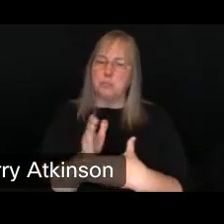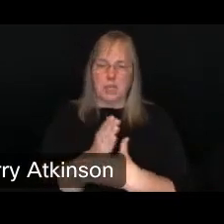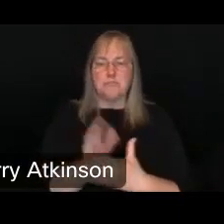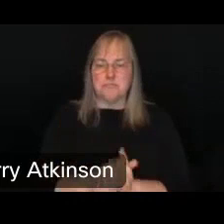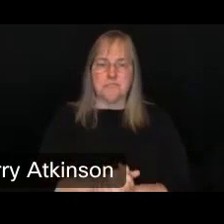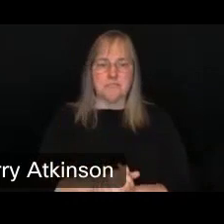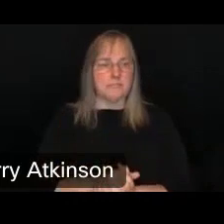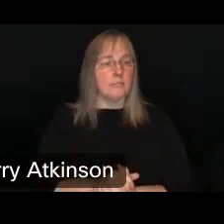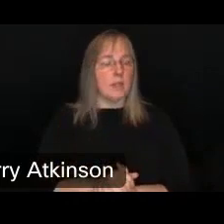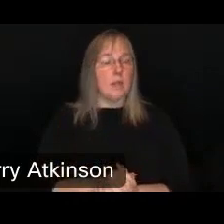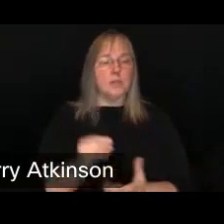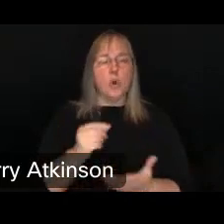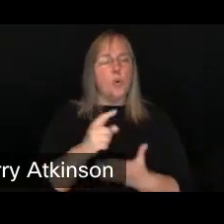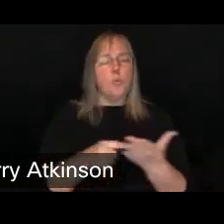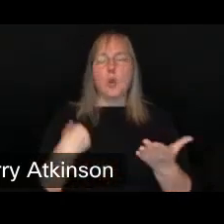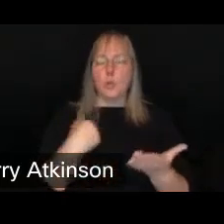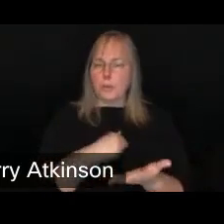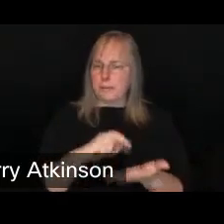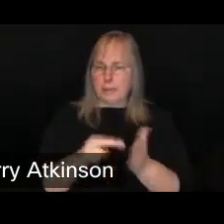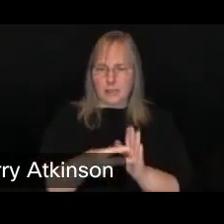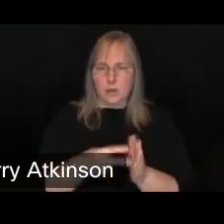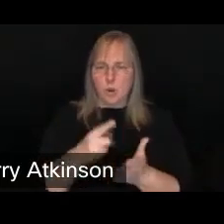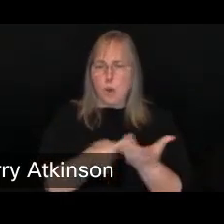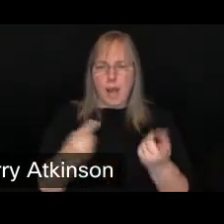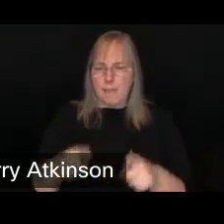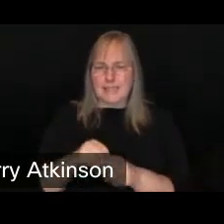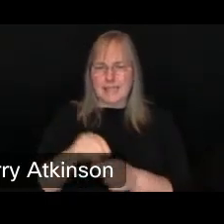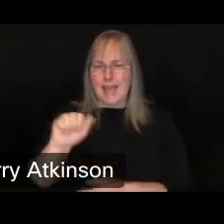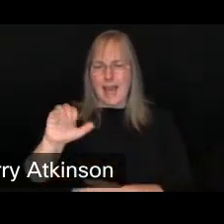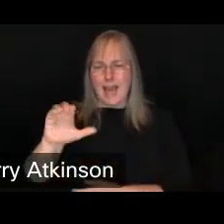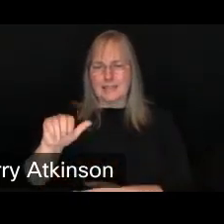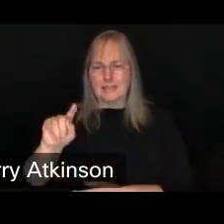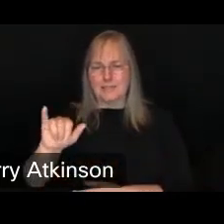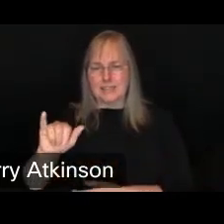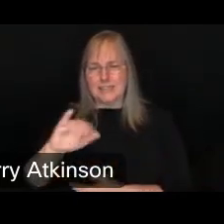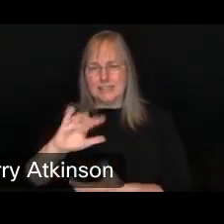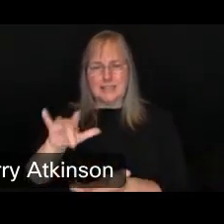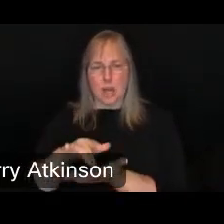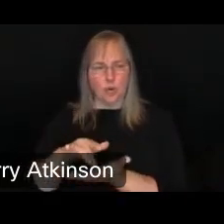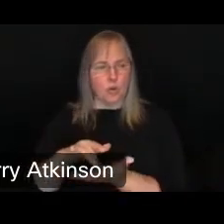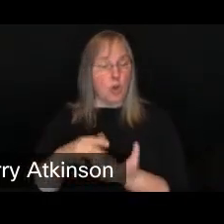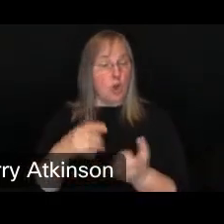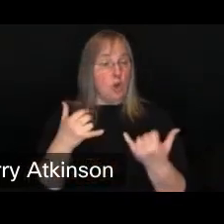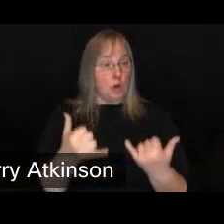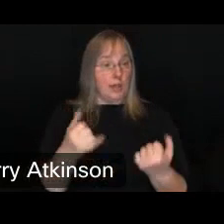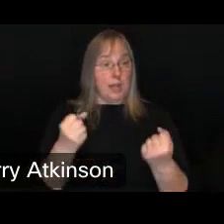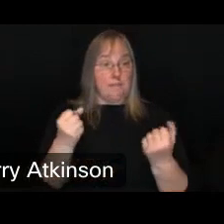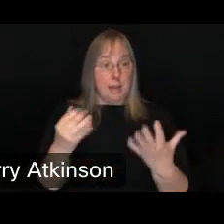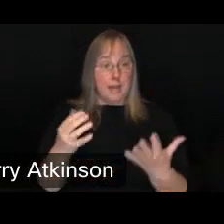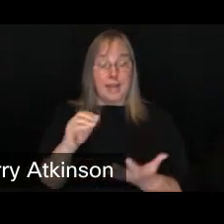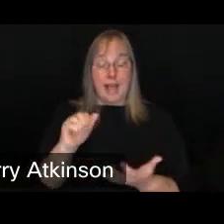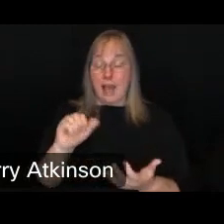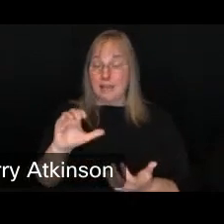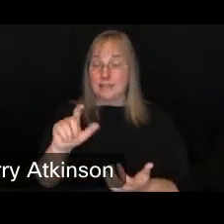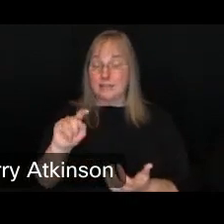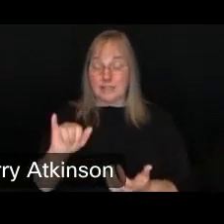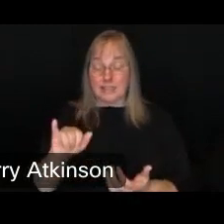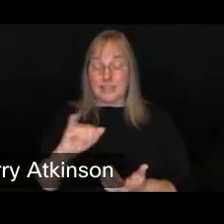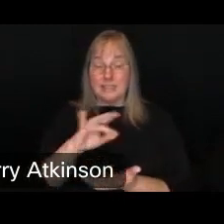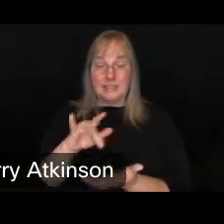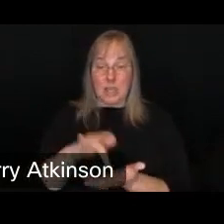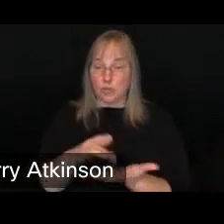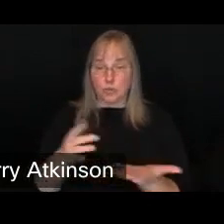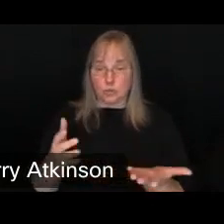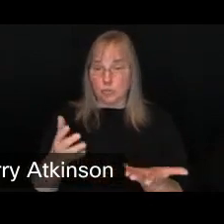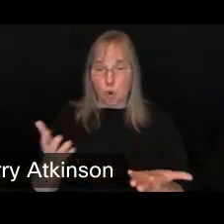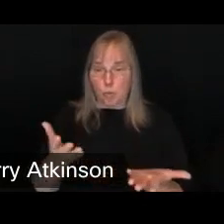So what do we mean? What's going to happen in these activity centers? So currently, a lot of these activity centers are large, older shopping centers